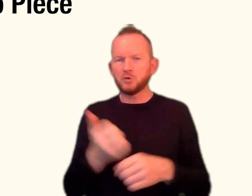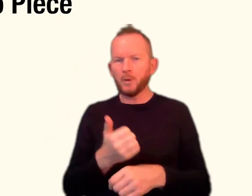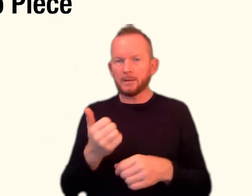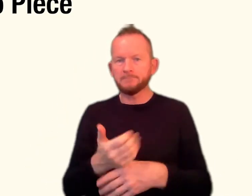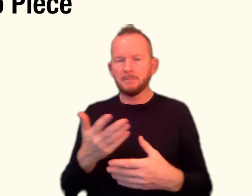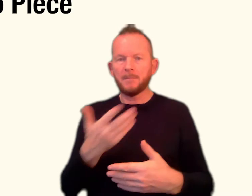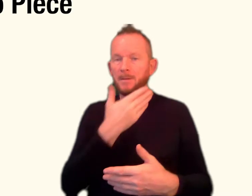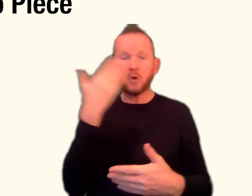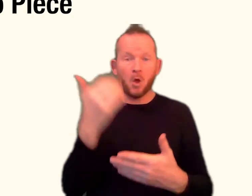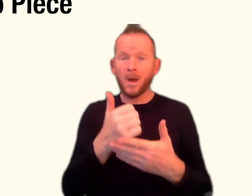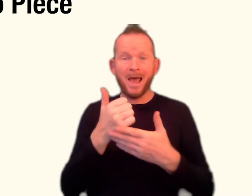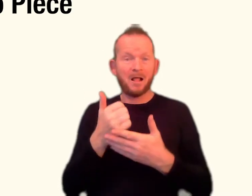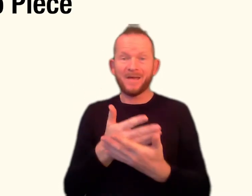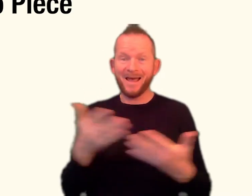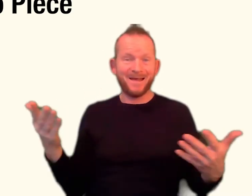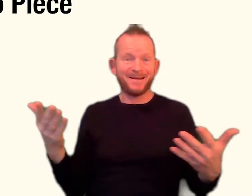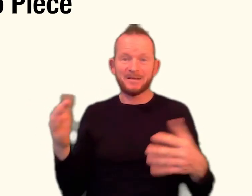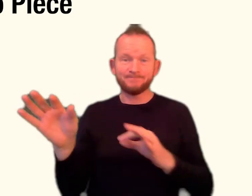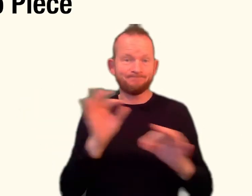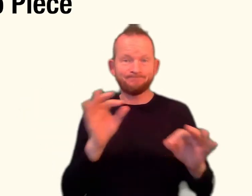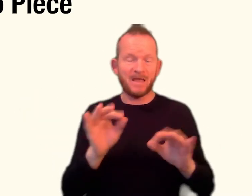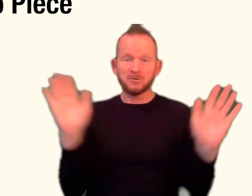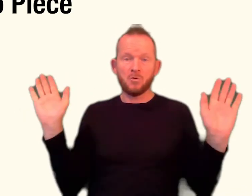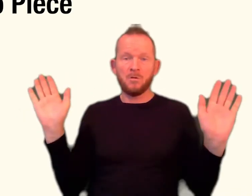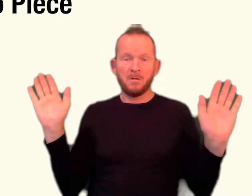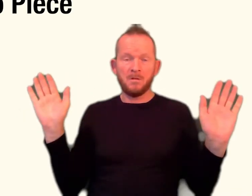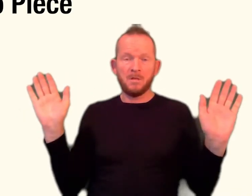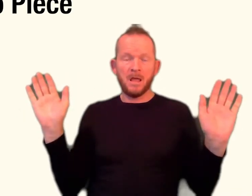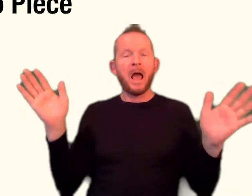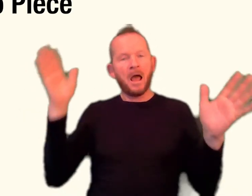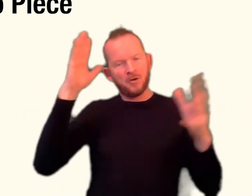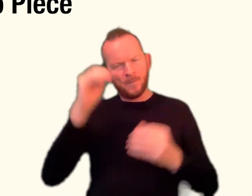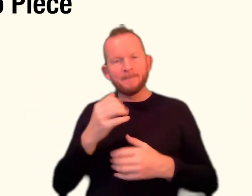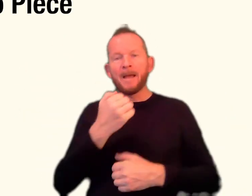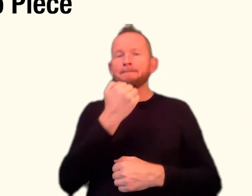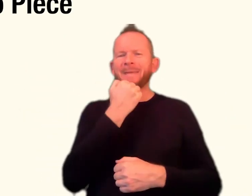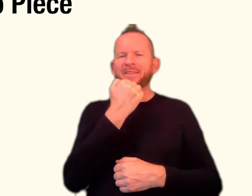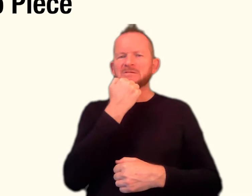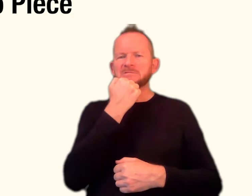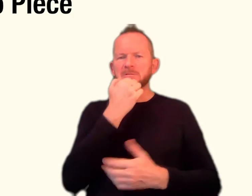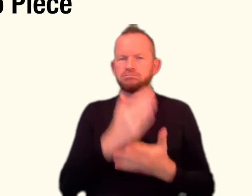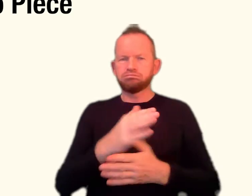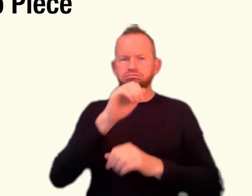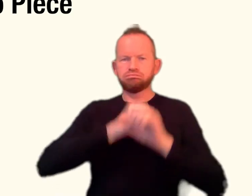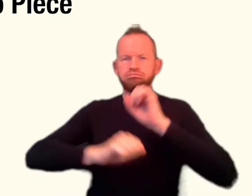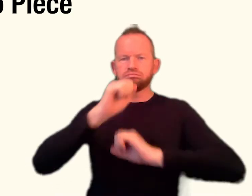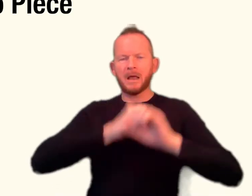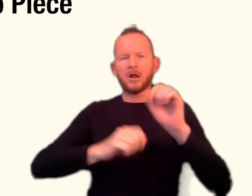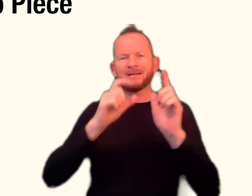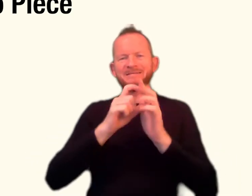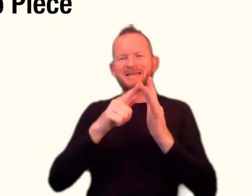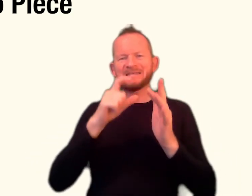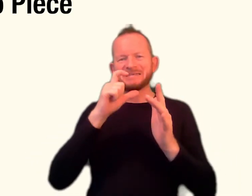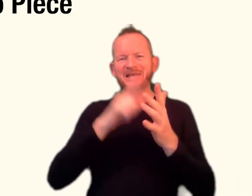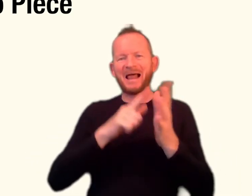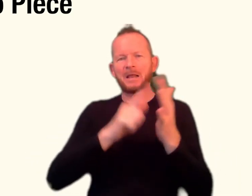there was no help of any kind whatsoever. And I can remember maths being a real struggle, and I've got dyscalculia, which has